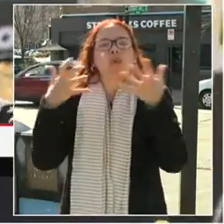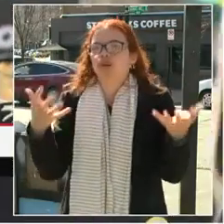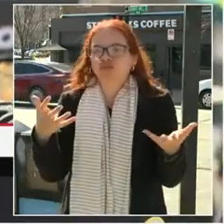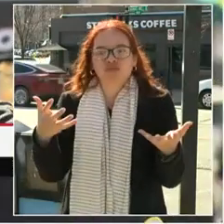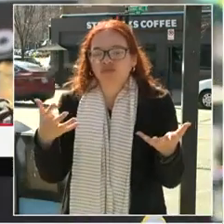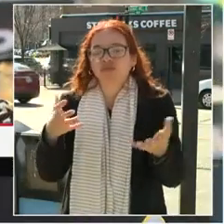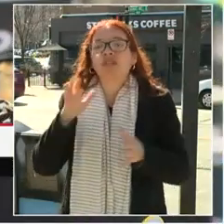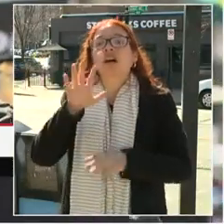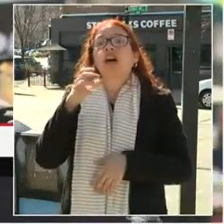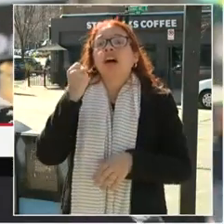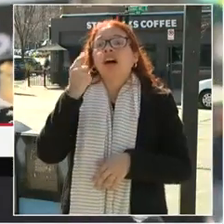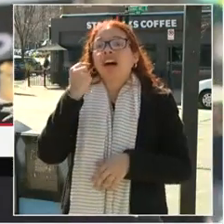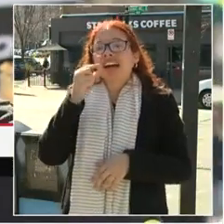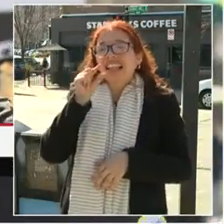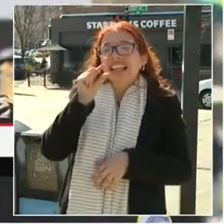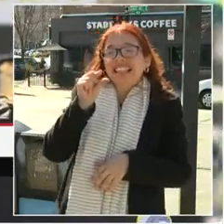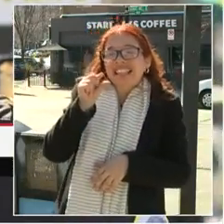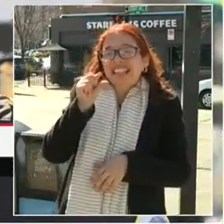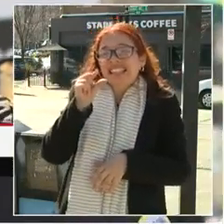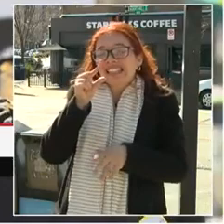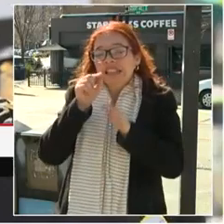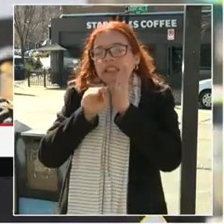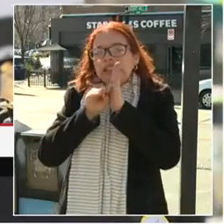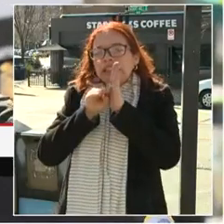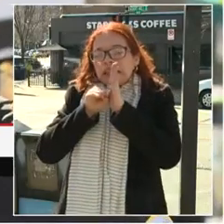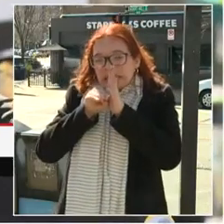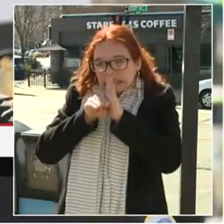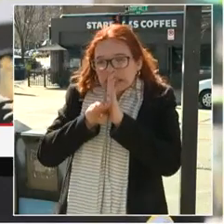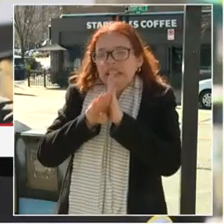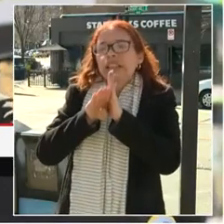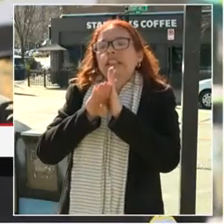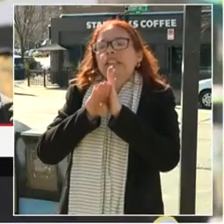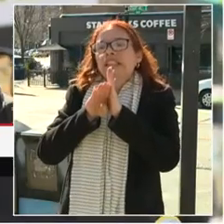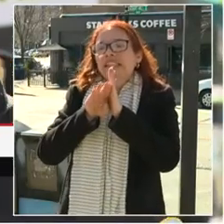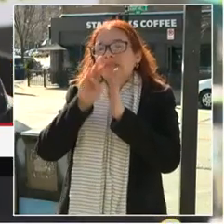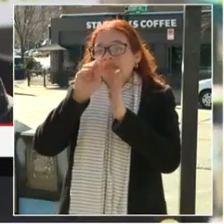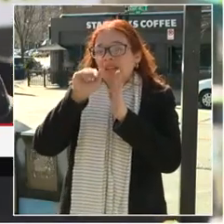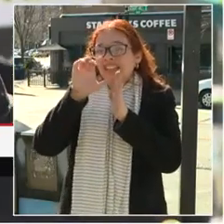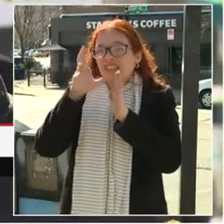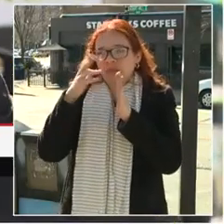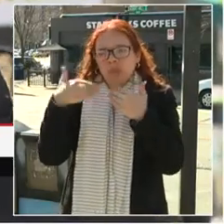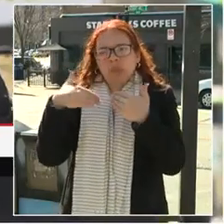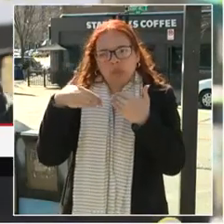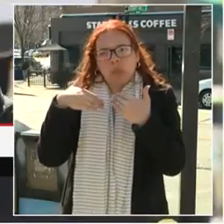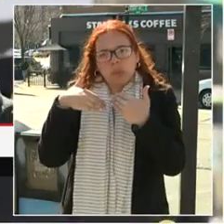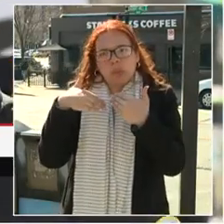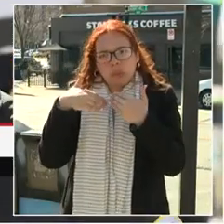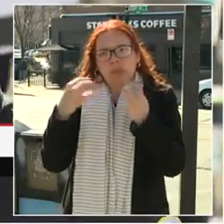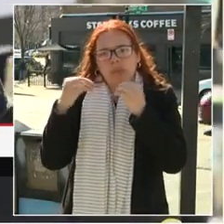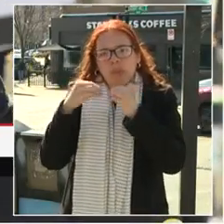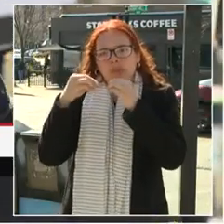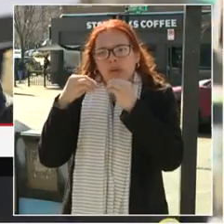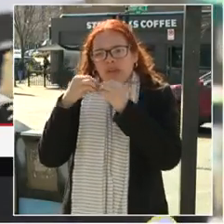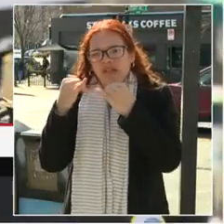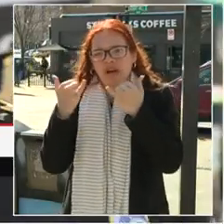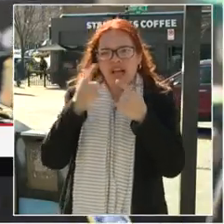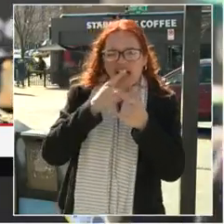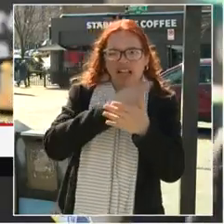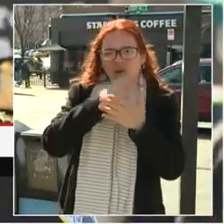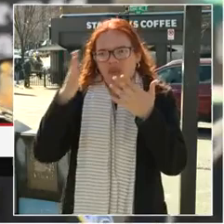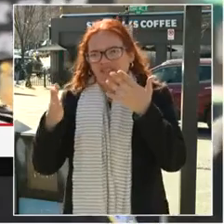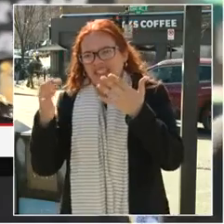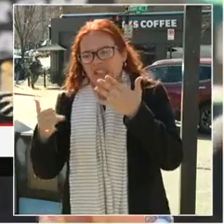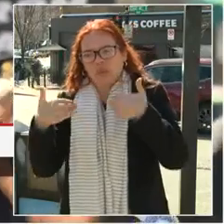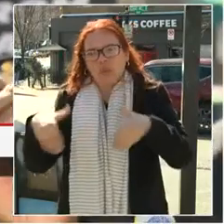the very beginning of the year. We're in the month of March. We got a whole lot of months and days left between now and the end of the year. The things that we have been